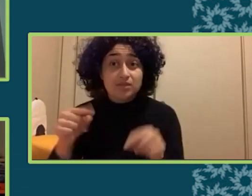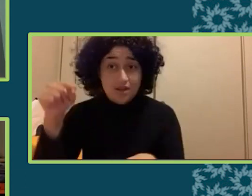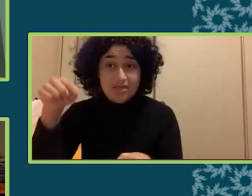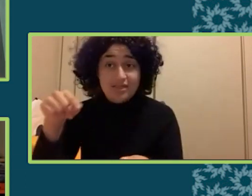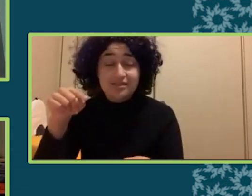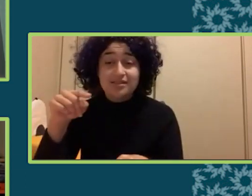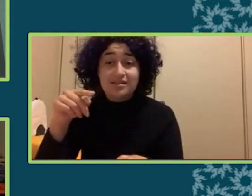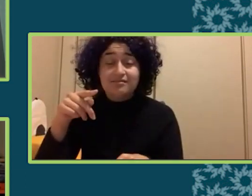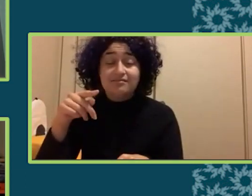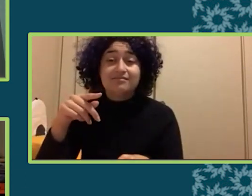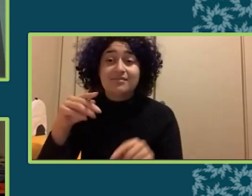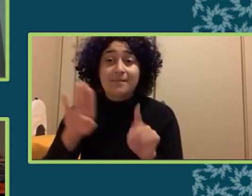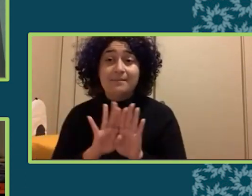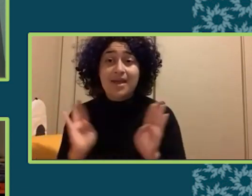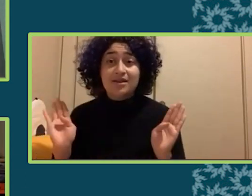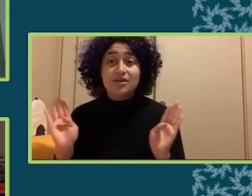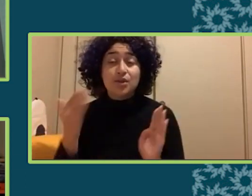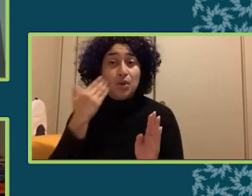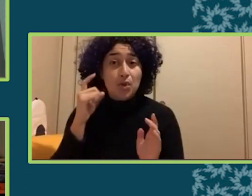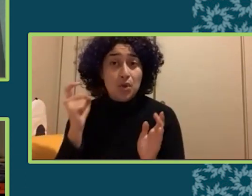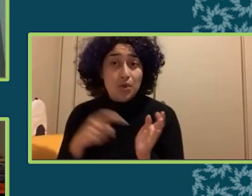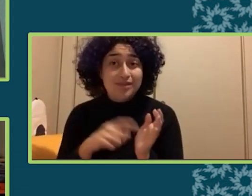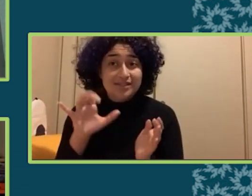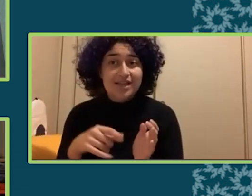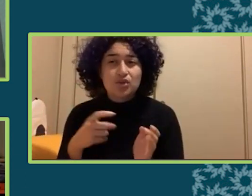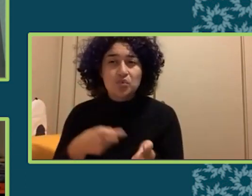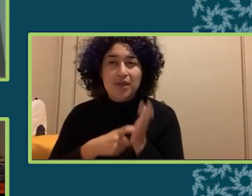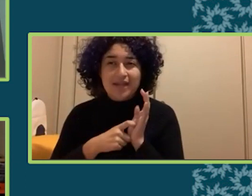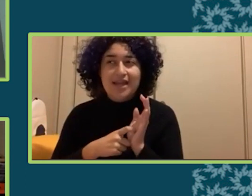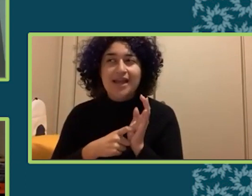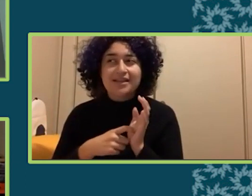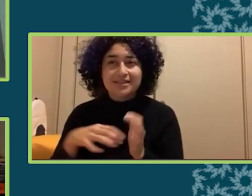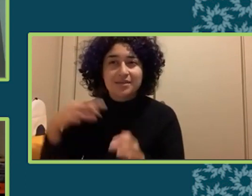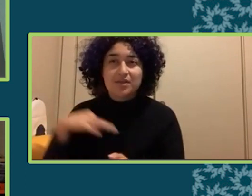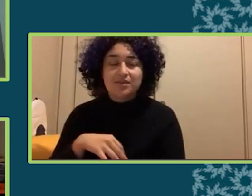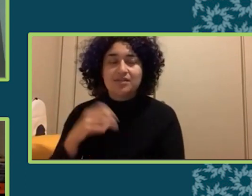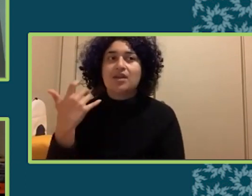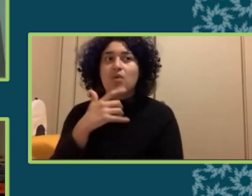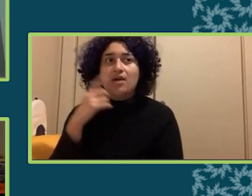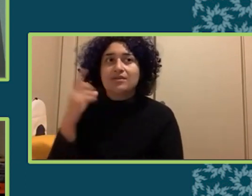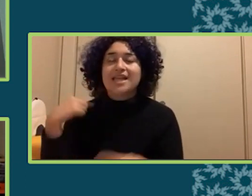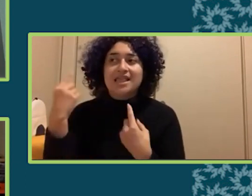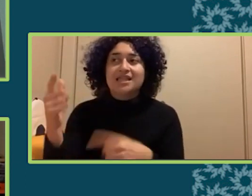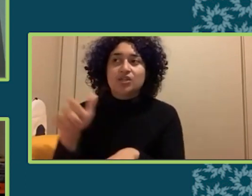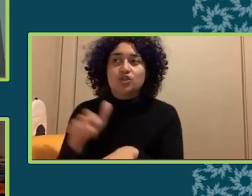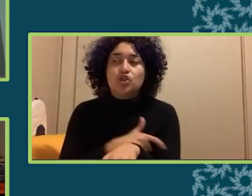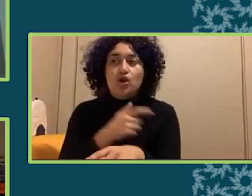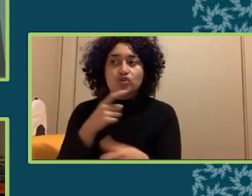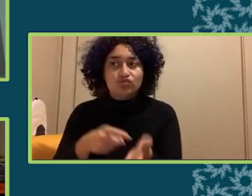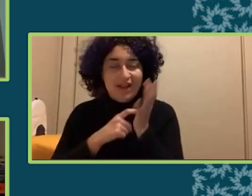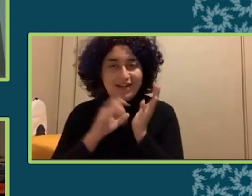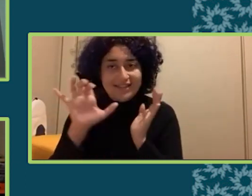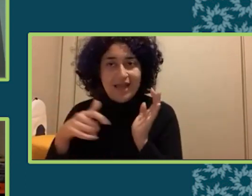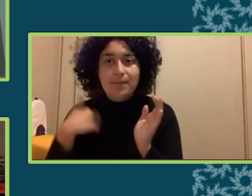know, recognize the privilege in A, that like it's taken us this long to like wake up to that. But B, also know that like there's a